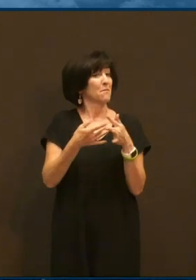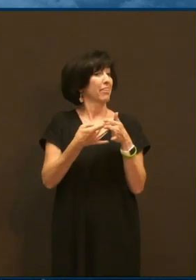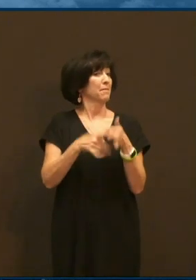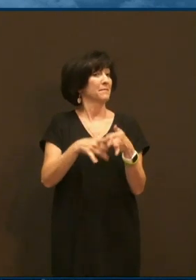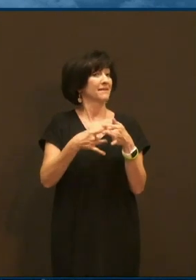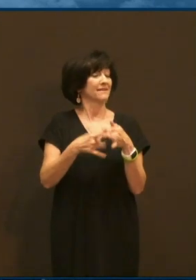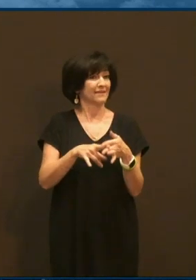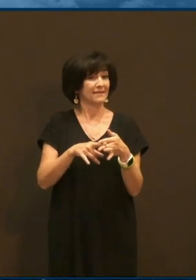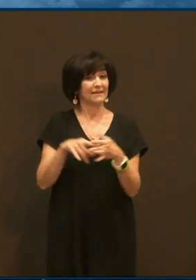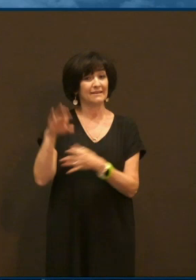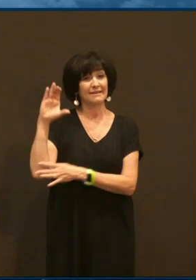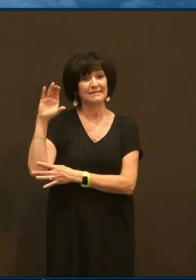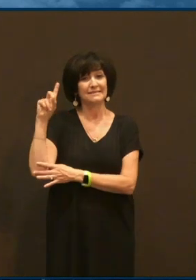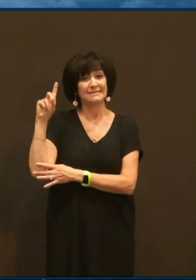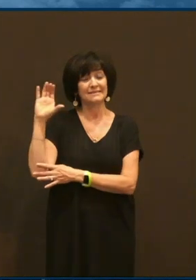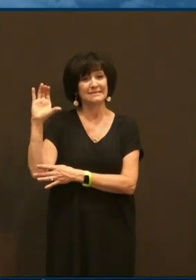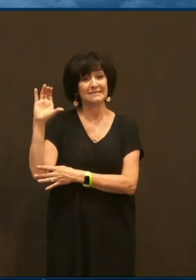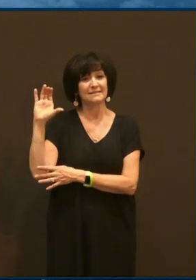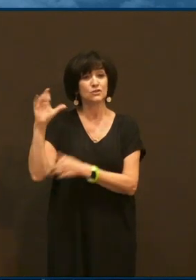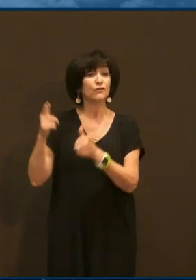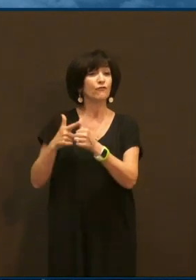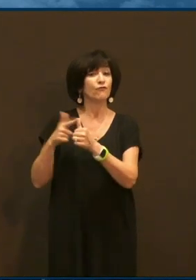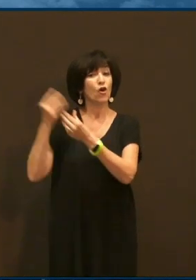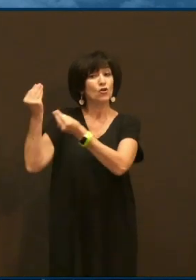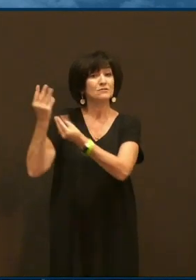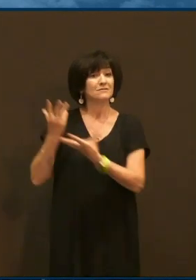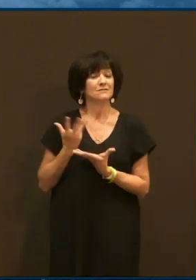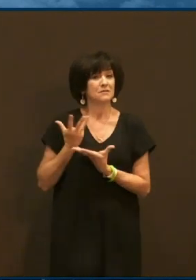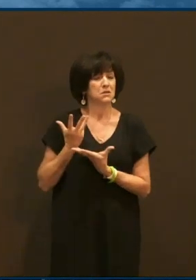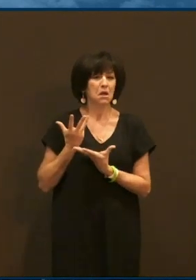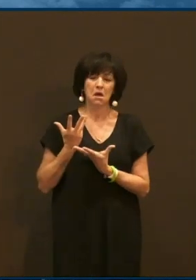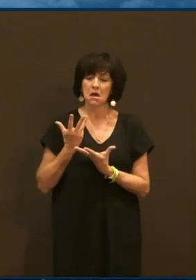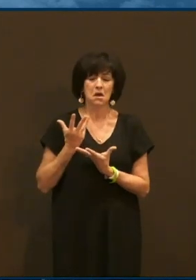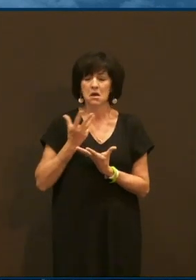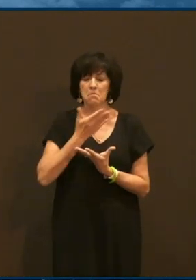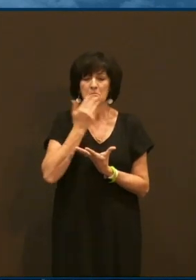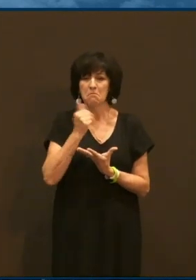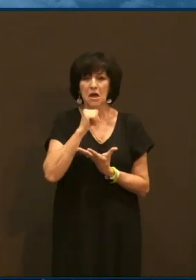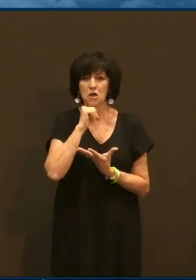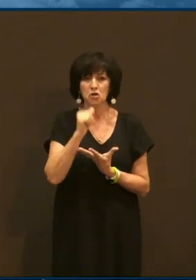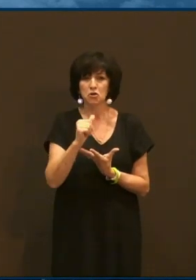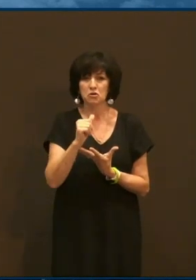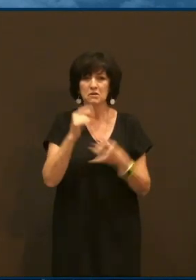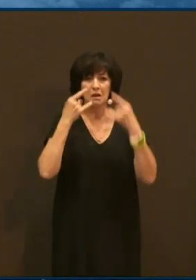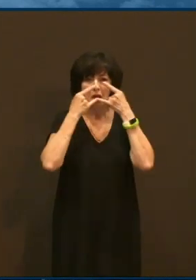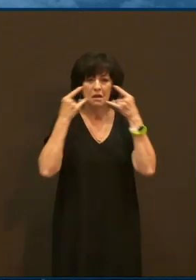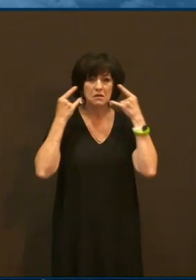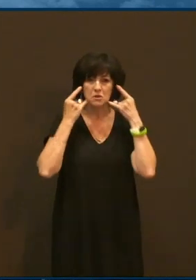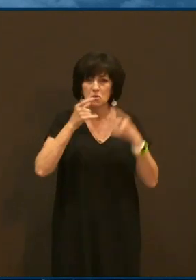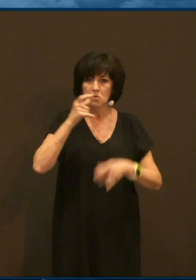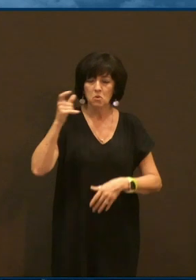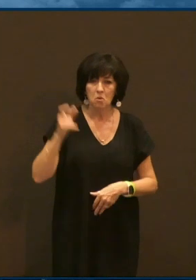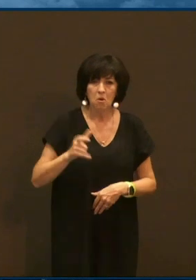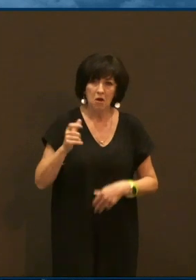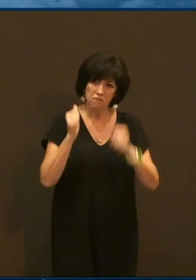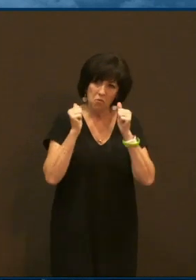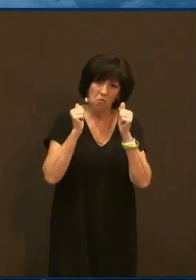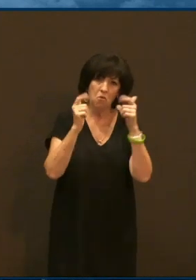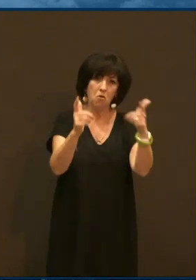CDC on face coverings has changed a little bit through this pandemic. It was not as